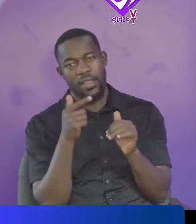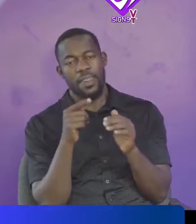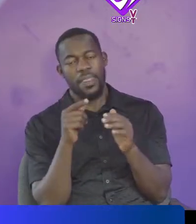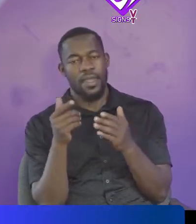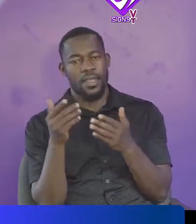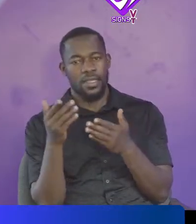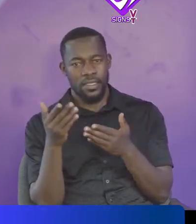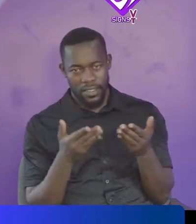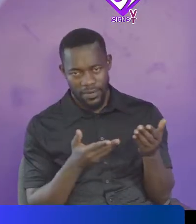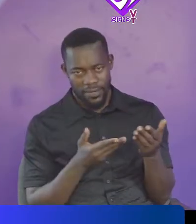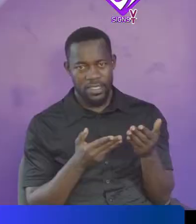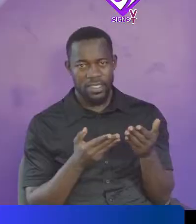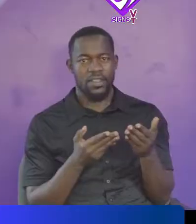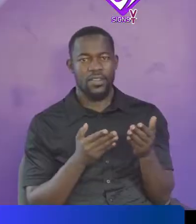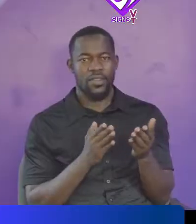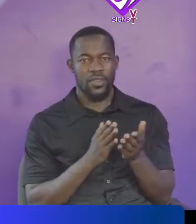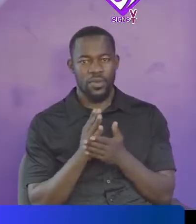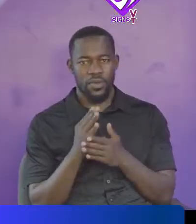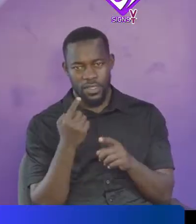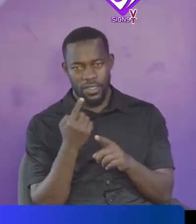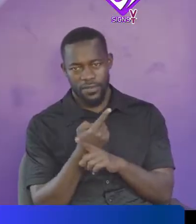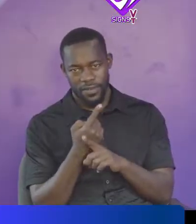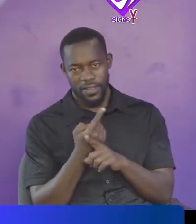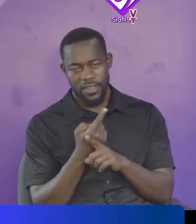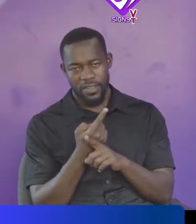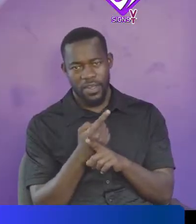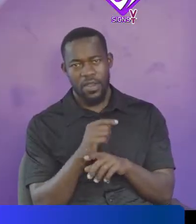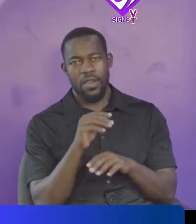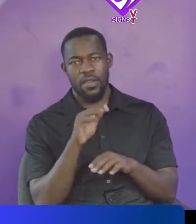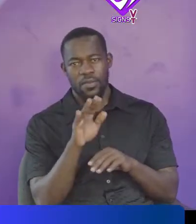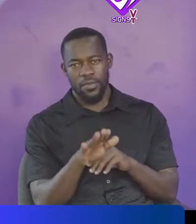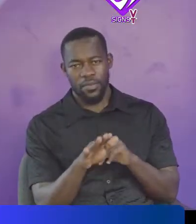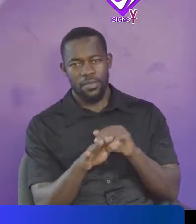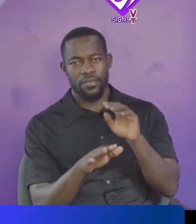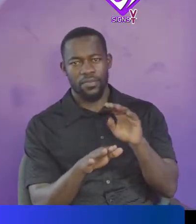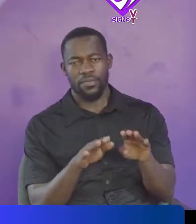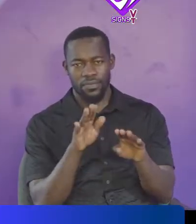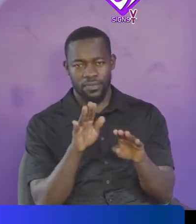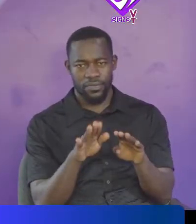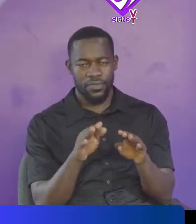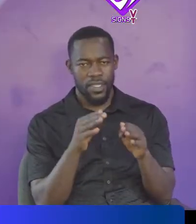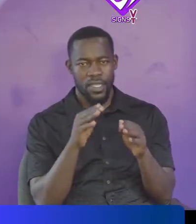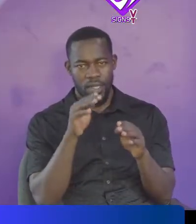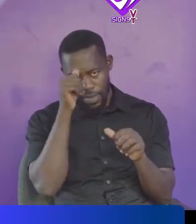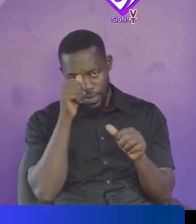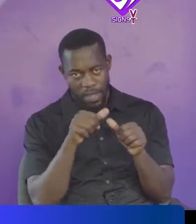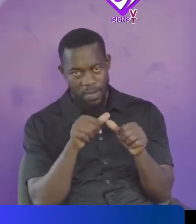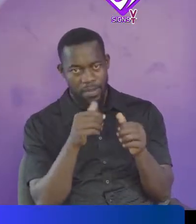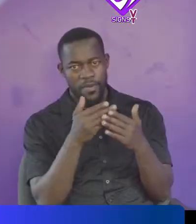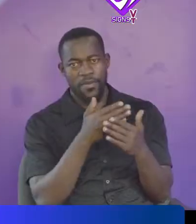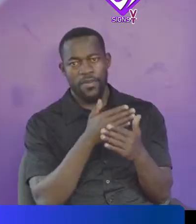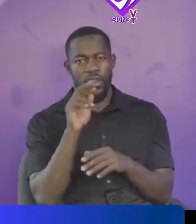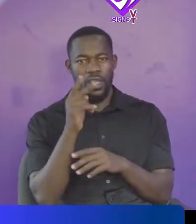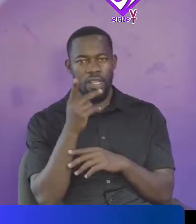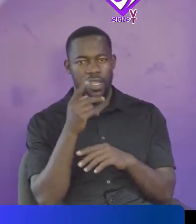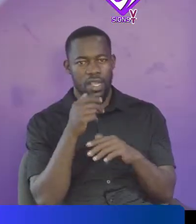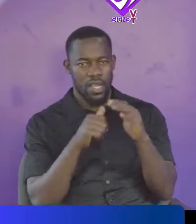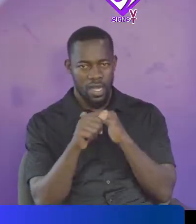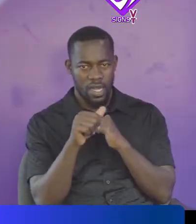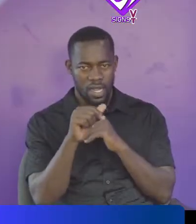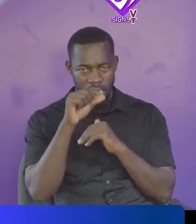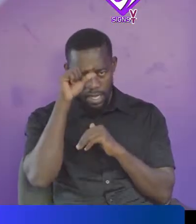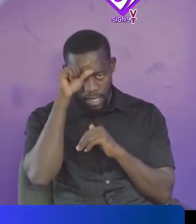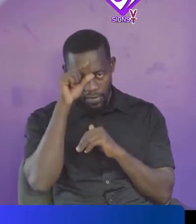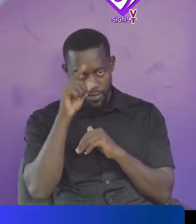by protocols until it lands at the governors. And remember, Kenya was under a governor. Uganda was also under a governor. We were